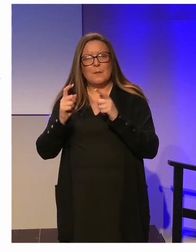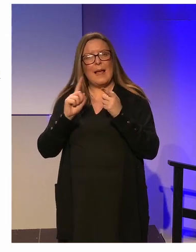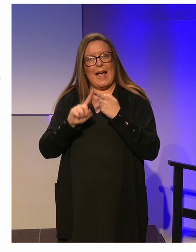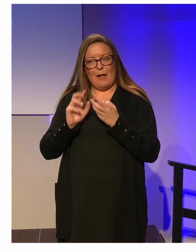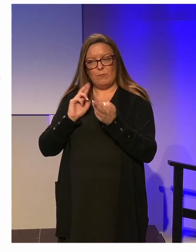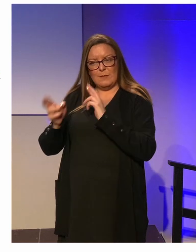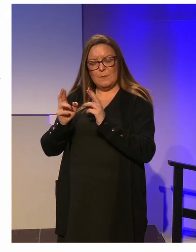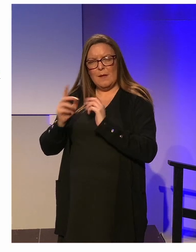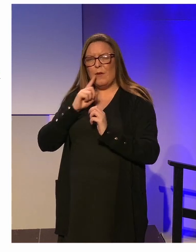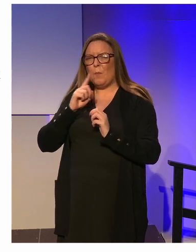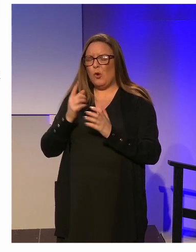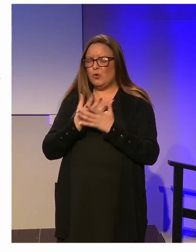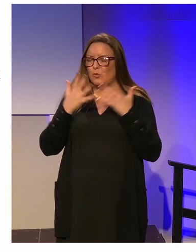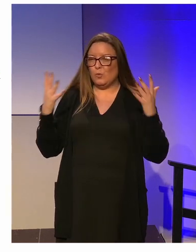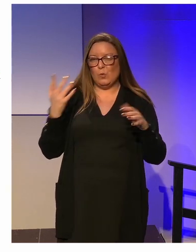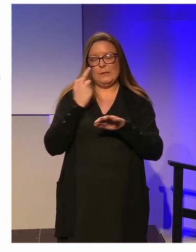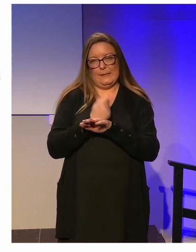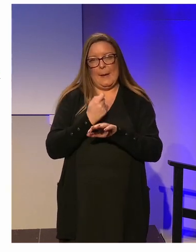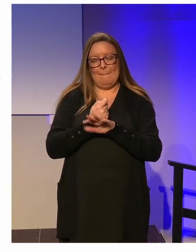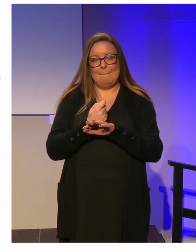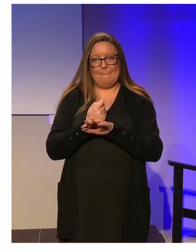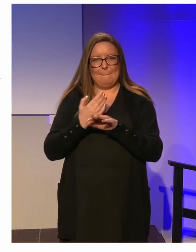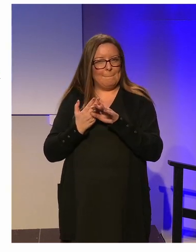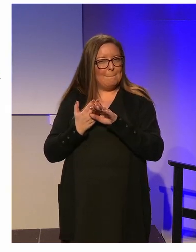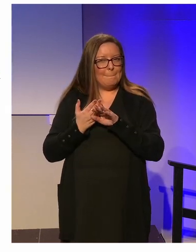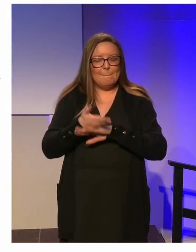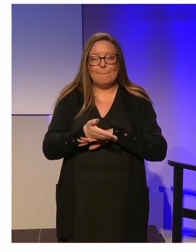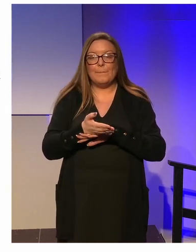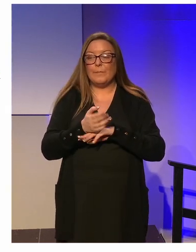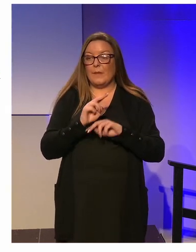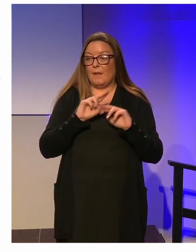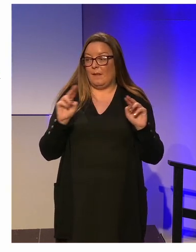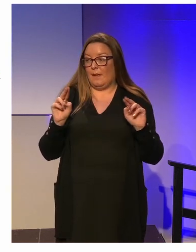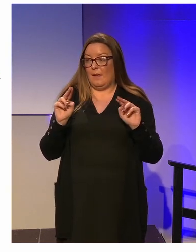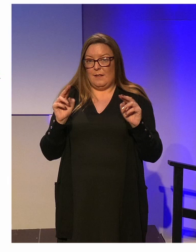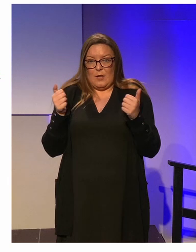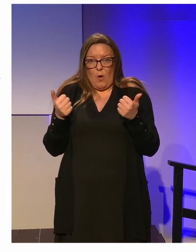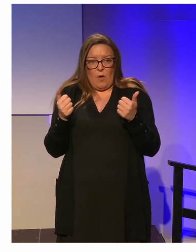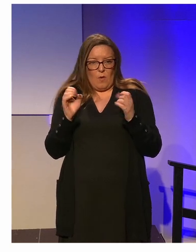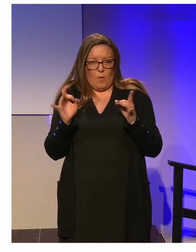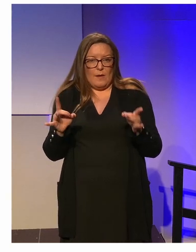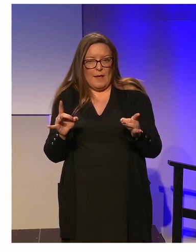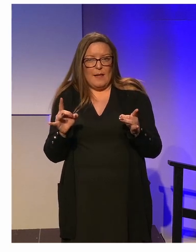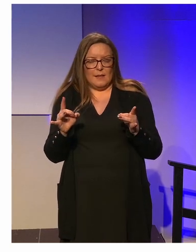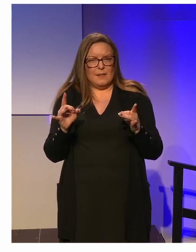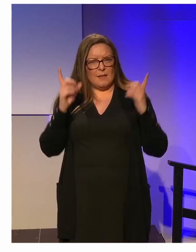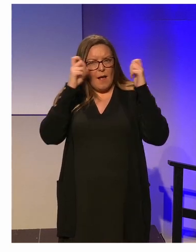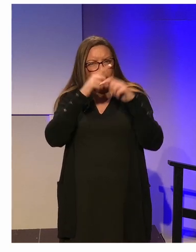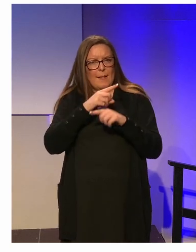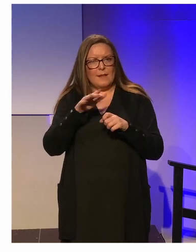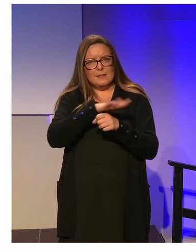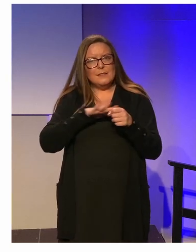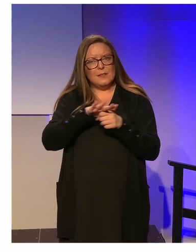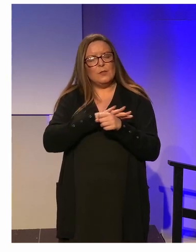of time. And both those things are not separate. They're absolutely okay. It's okay to give complex situations